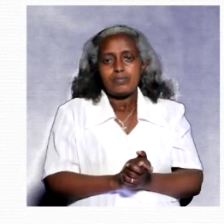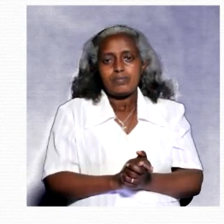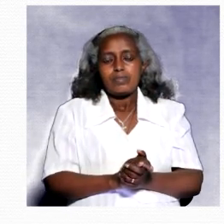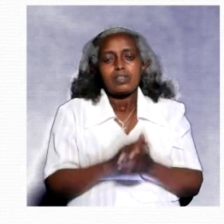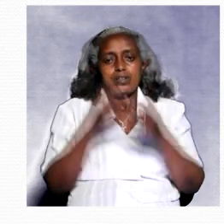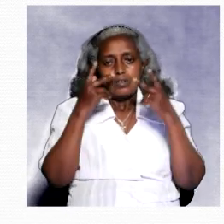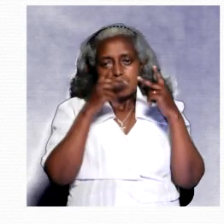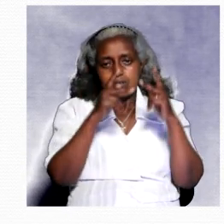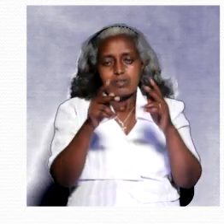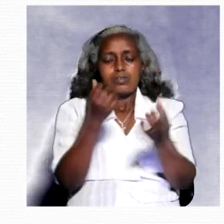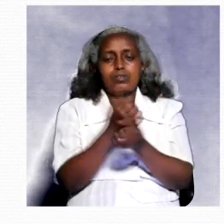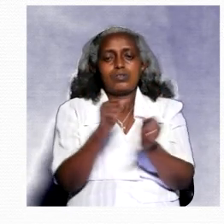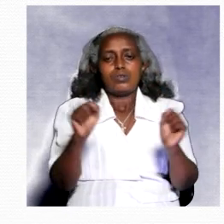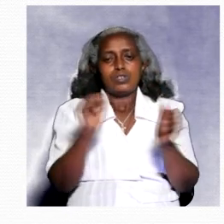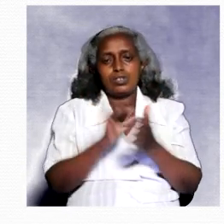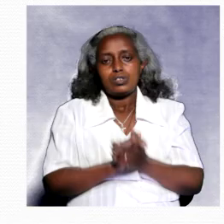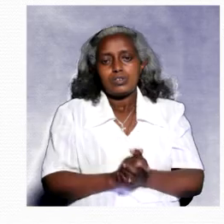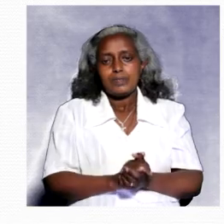So let's see the solution.